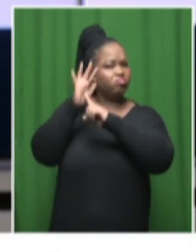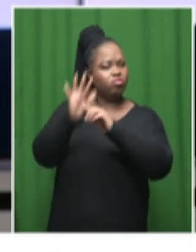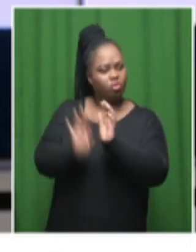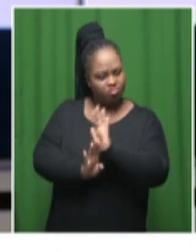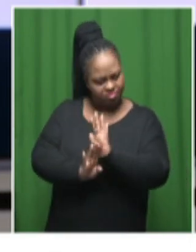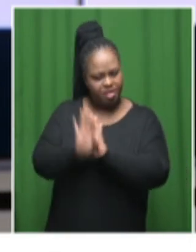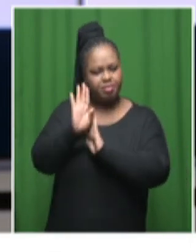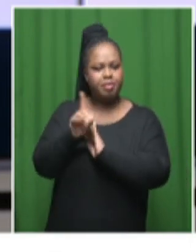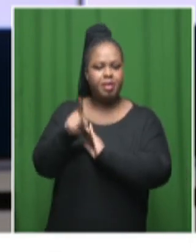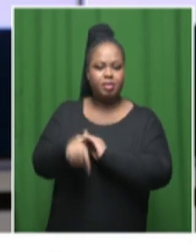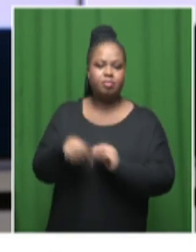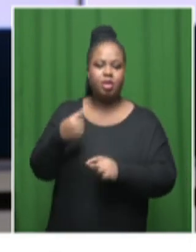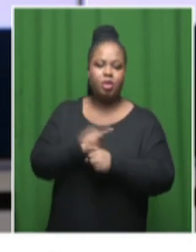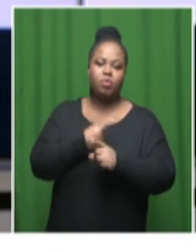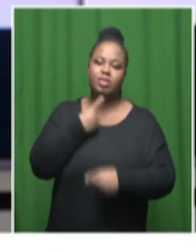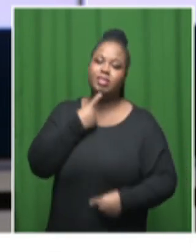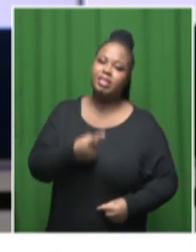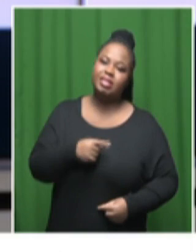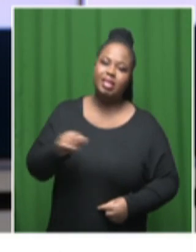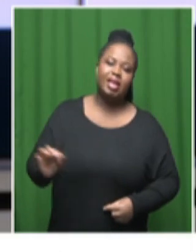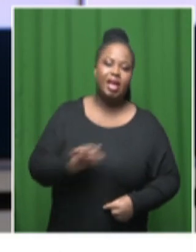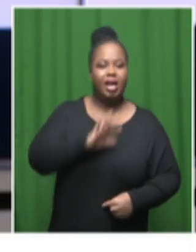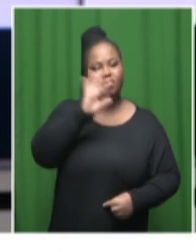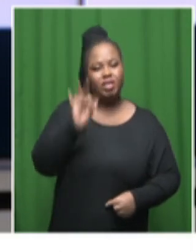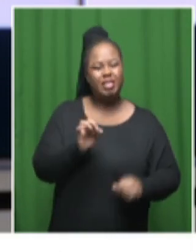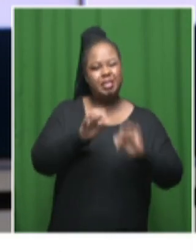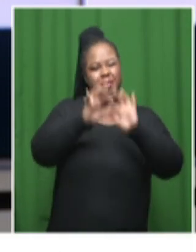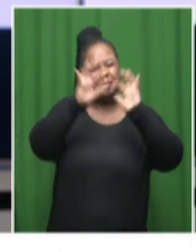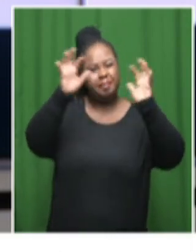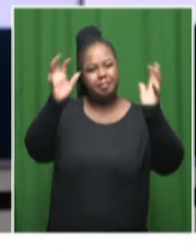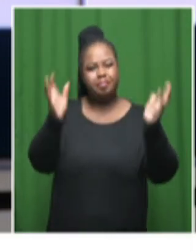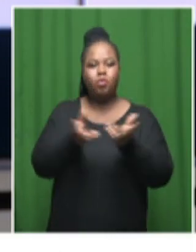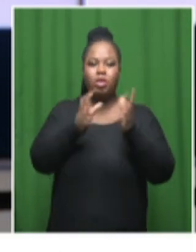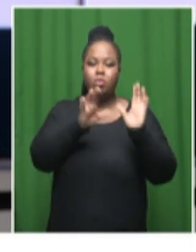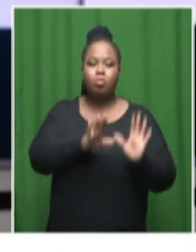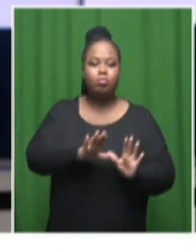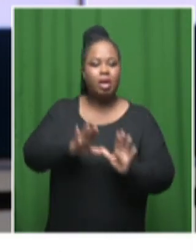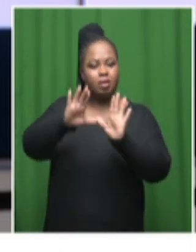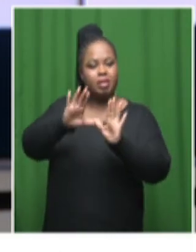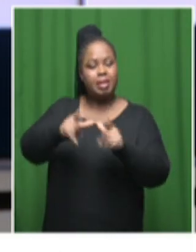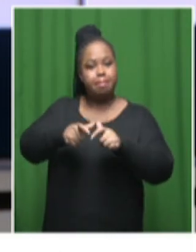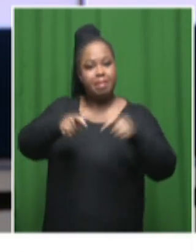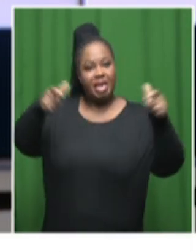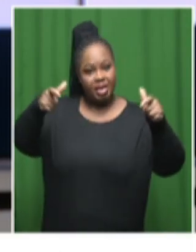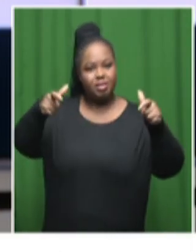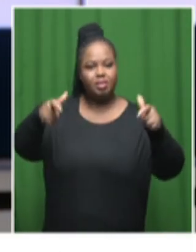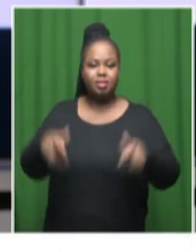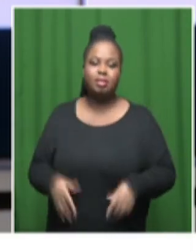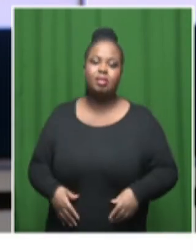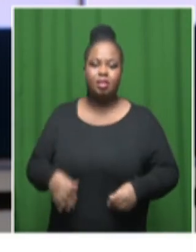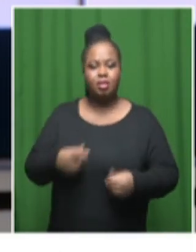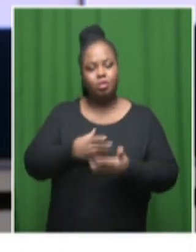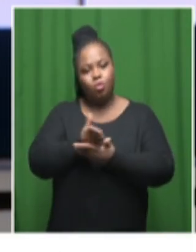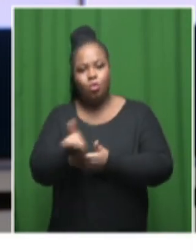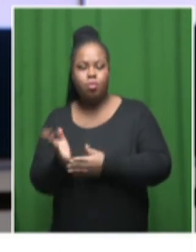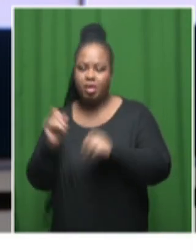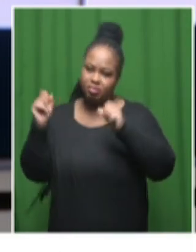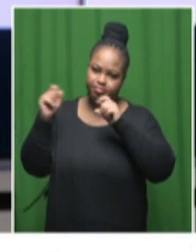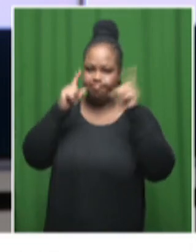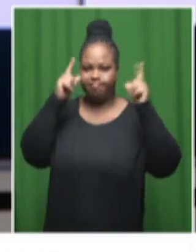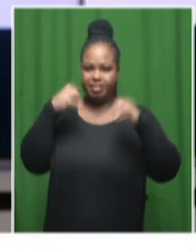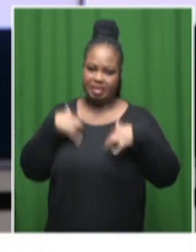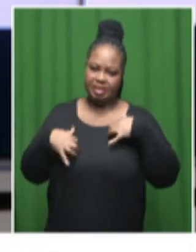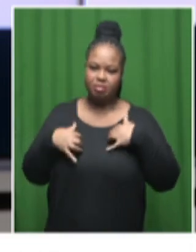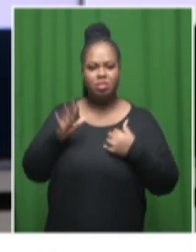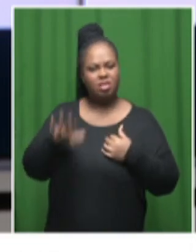rise. And I always say, Africa is the biggest continent. And let the giant that is sleeping in Africa be awakened. And there's